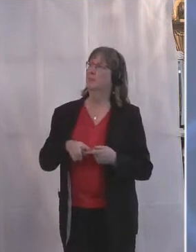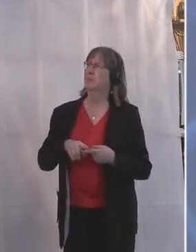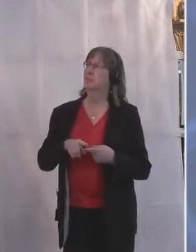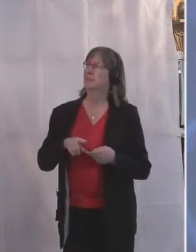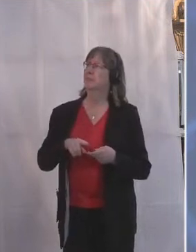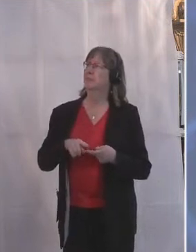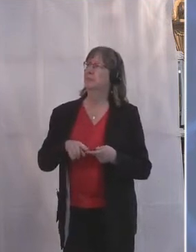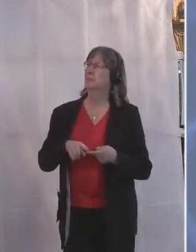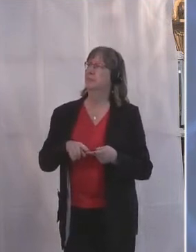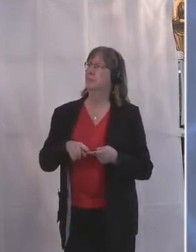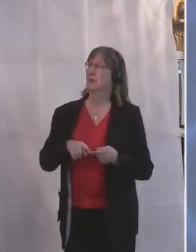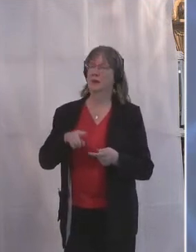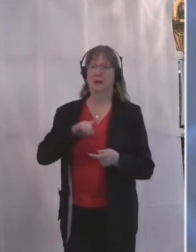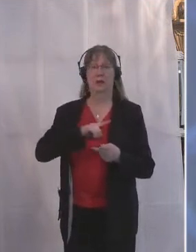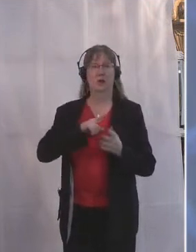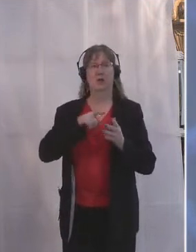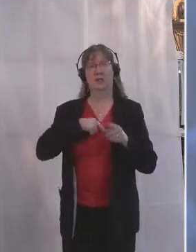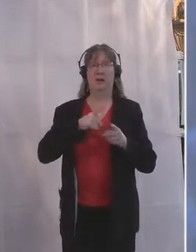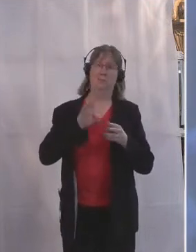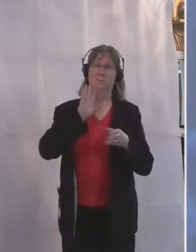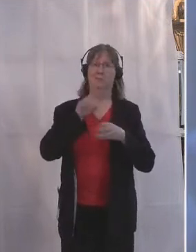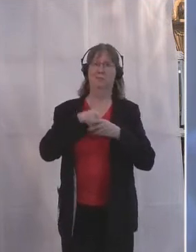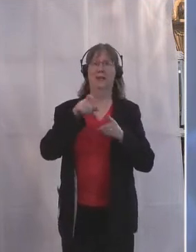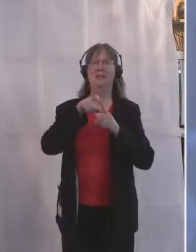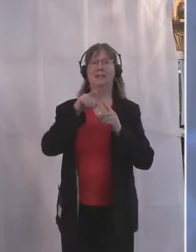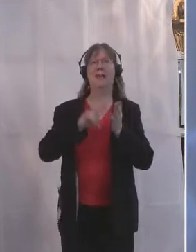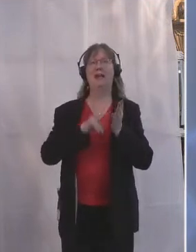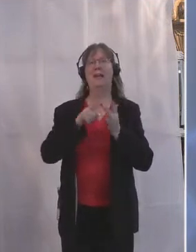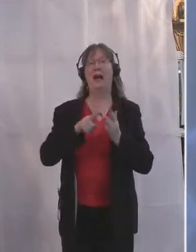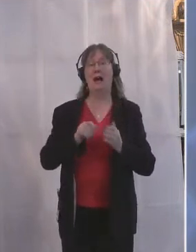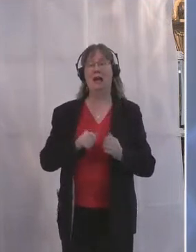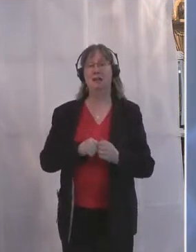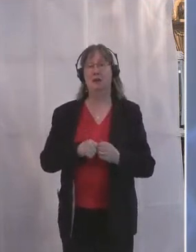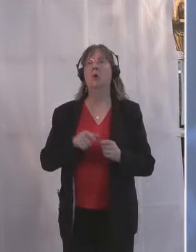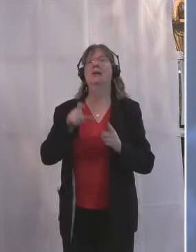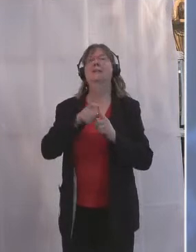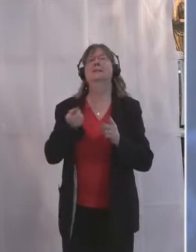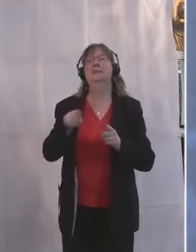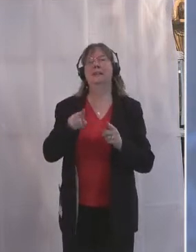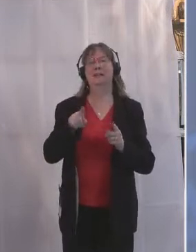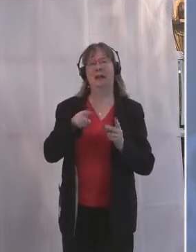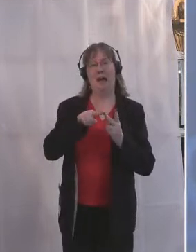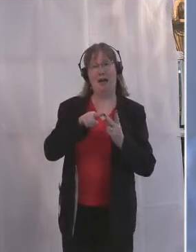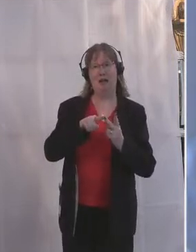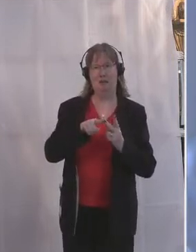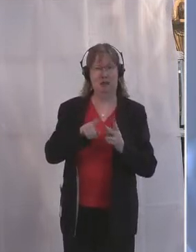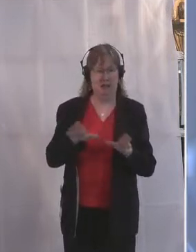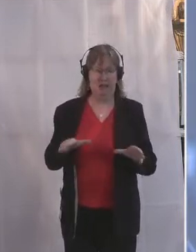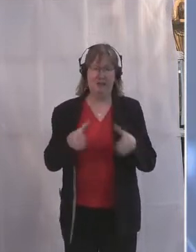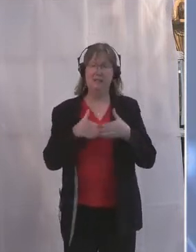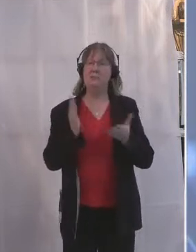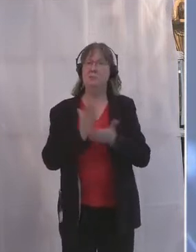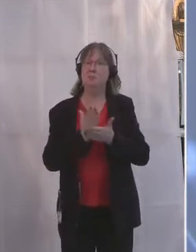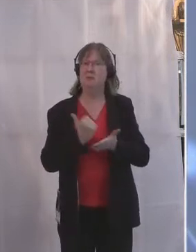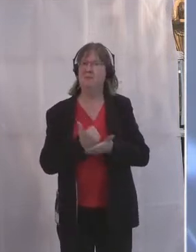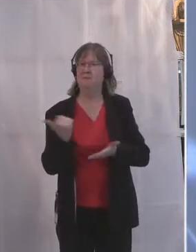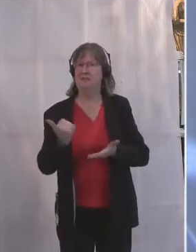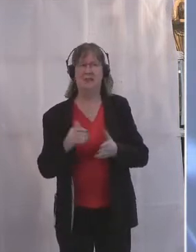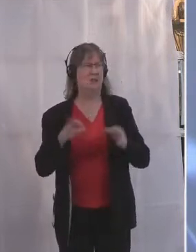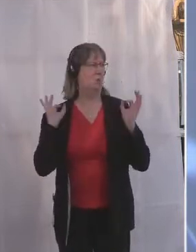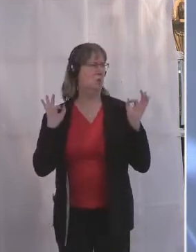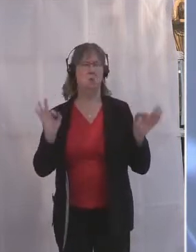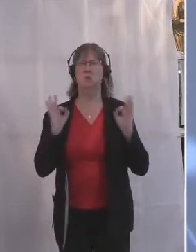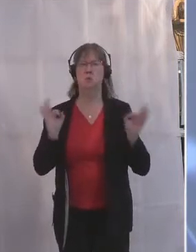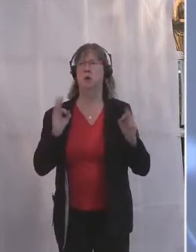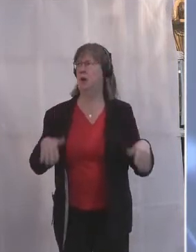it because I'm leading on D&I? And again, I thought, I mean, the team are fantastic. I'm so, so proud of them in terms of